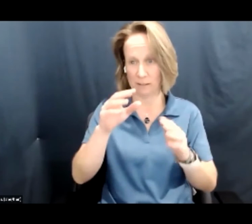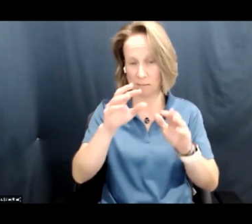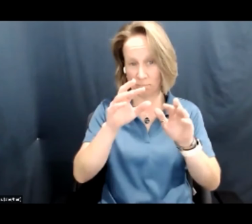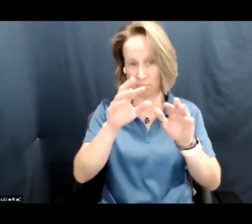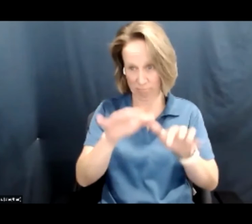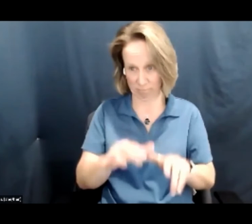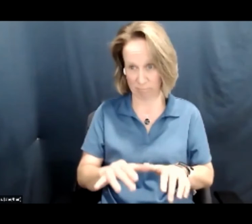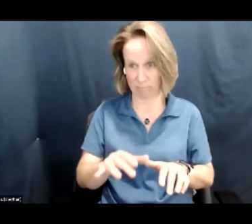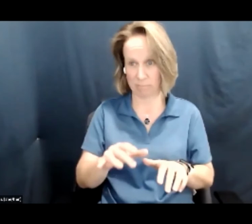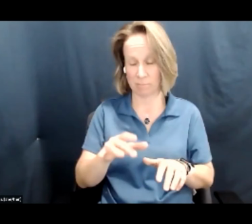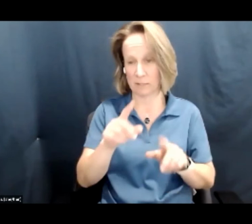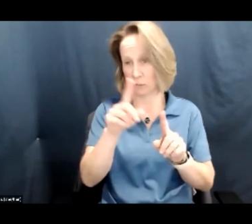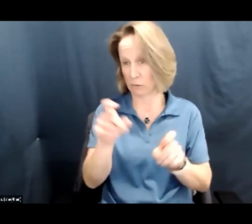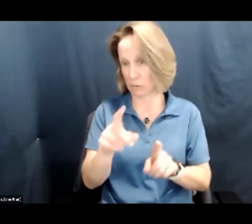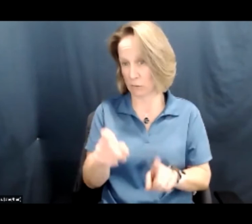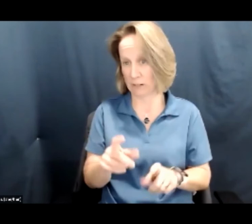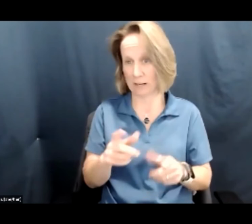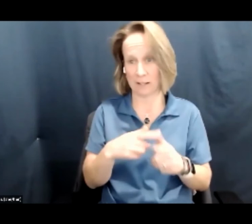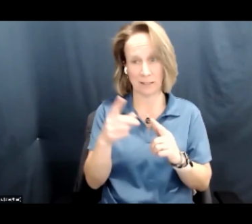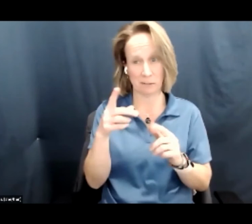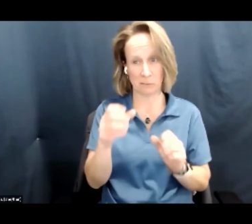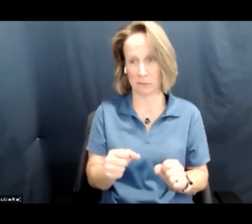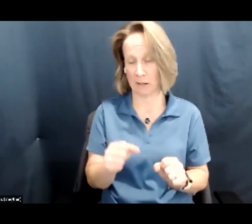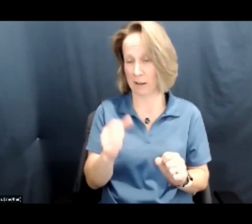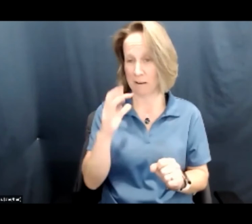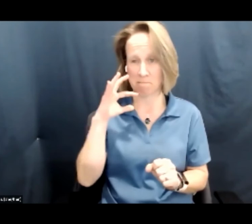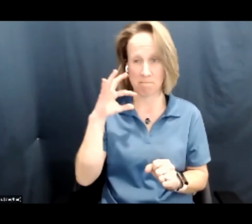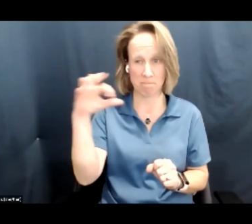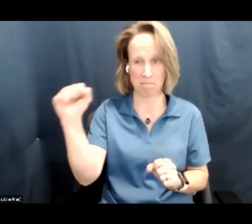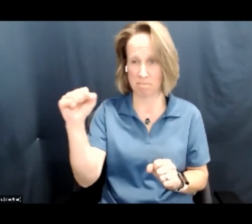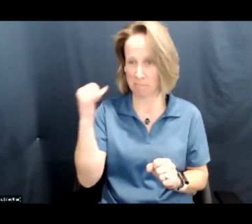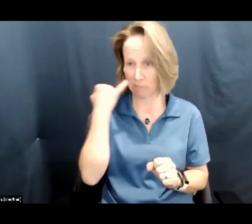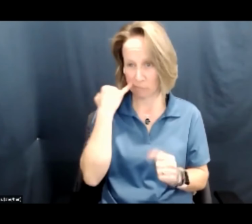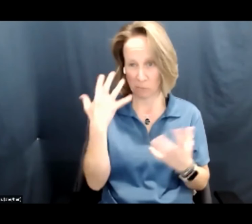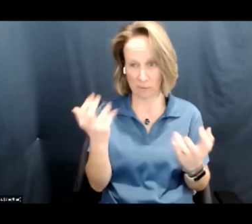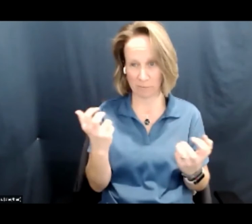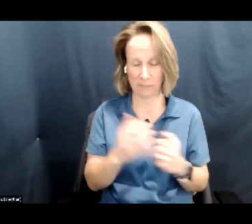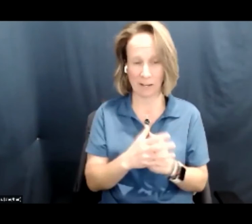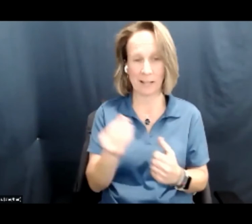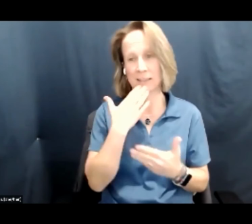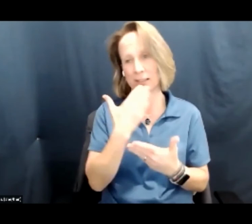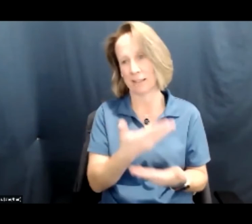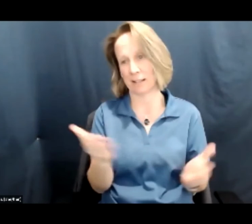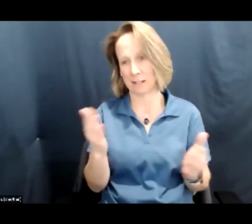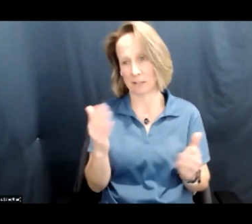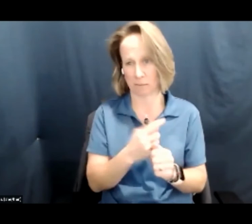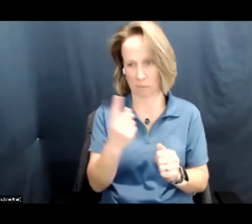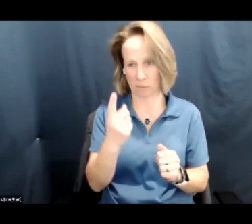that, you can feel free to hop off the call today. And thank you everyone for coming.